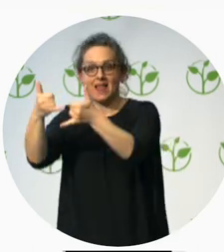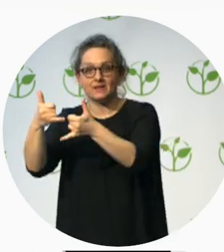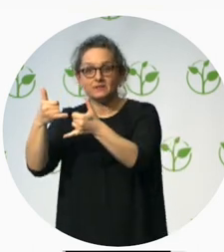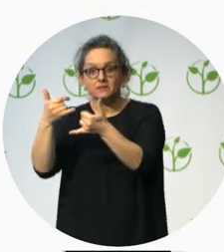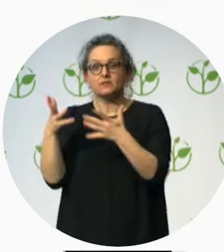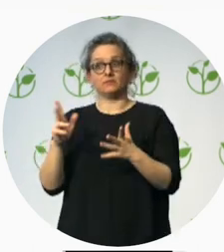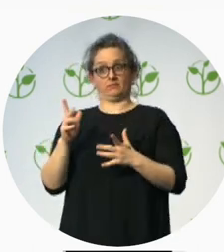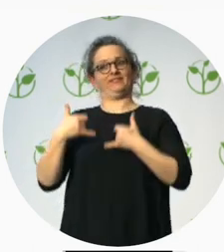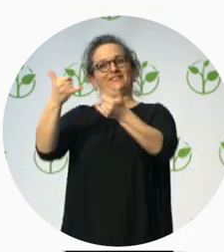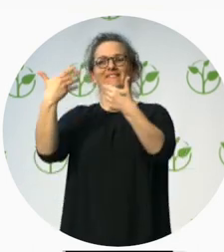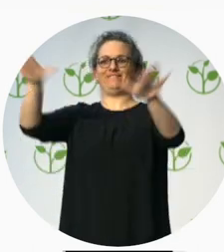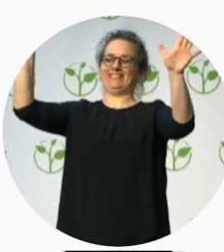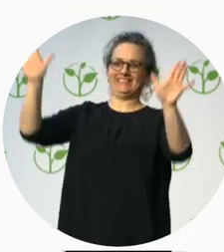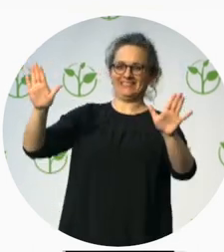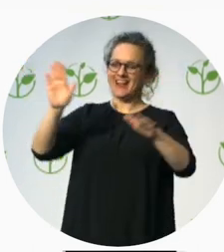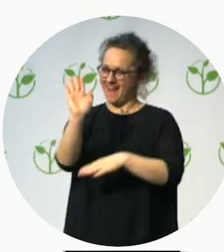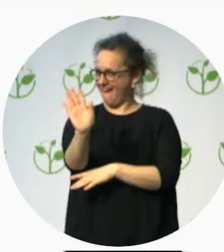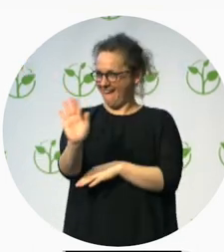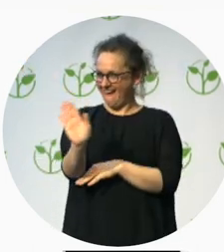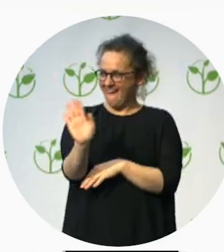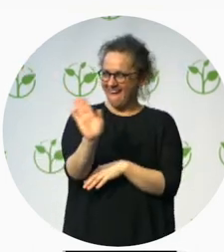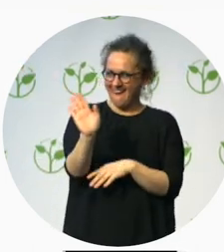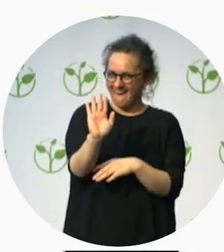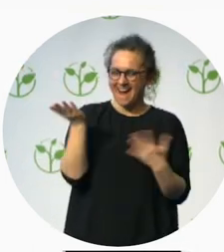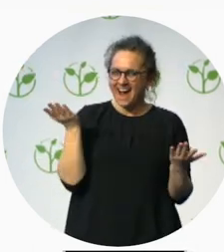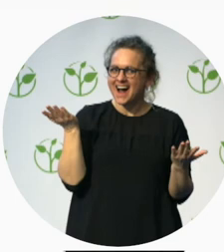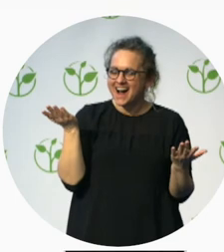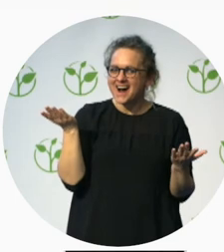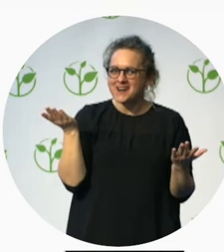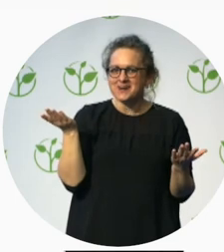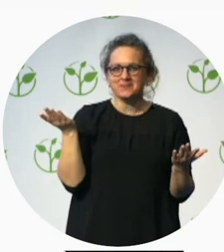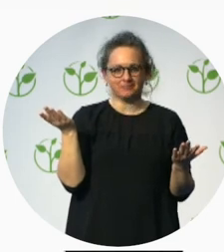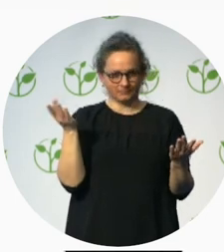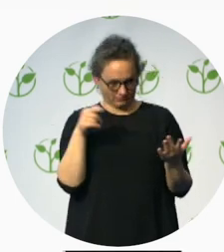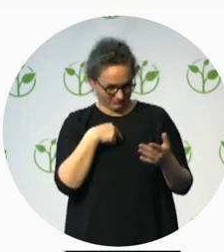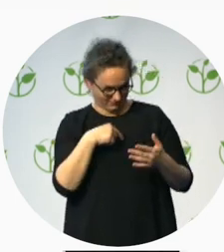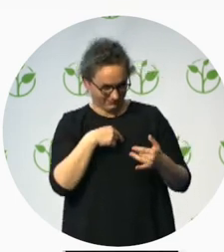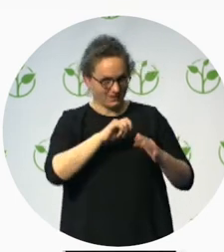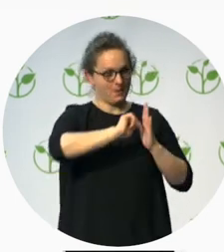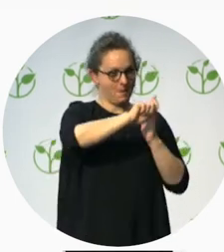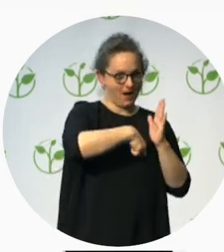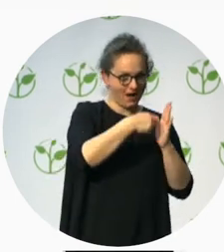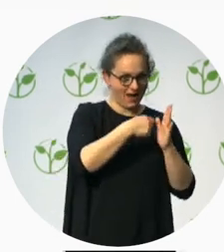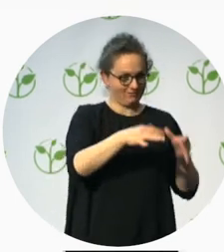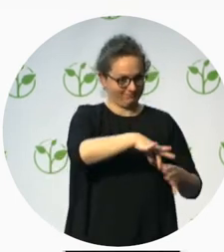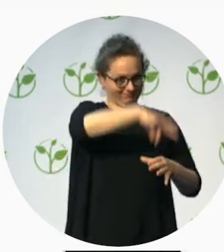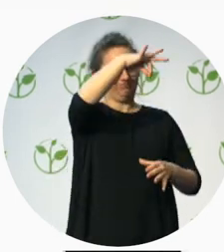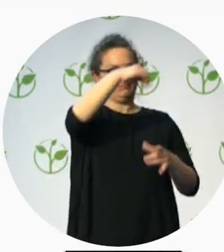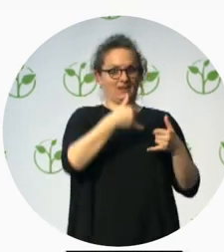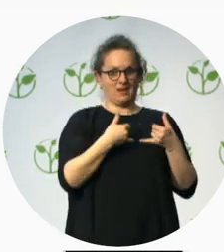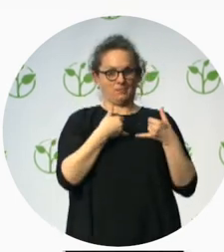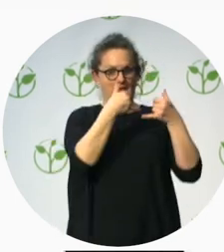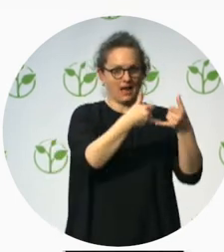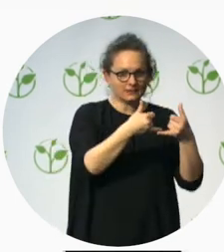have been selected and then carefully analyzed and their stories written and